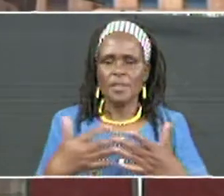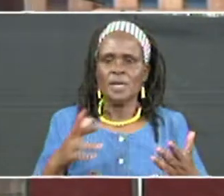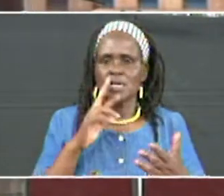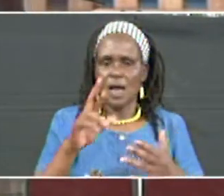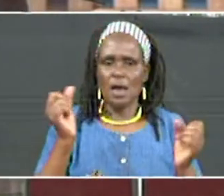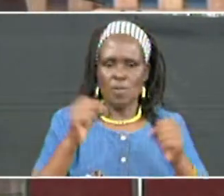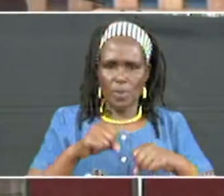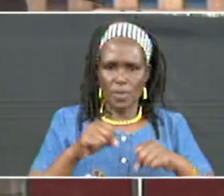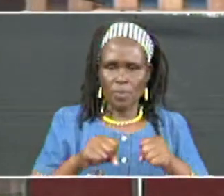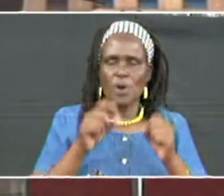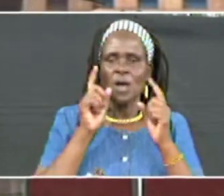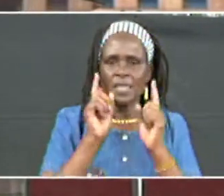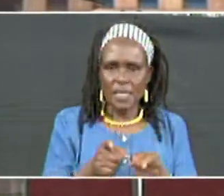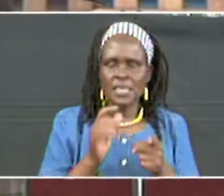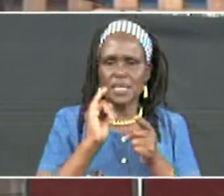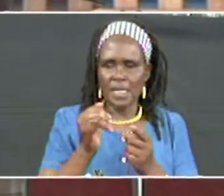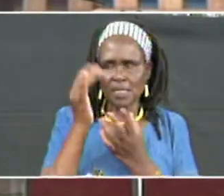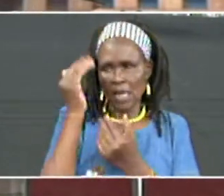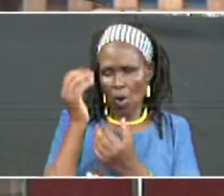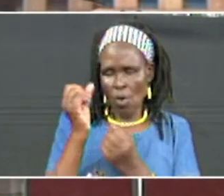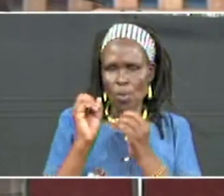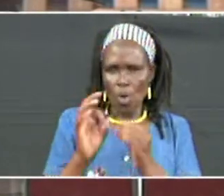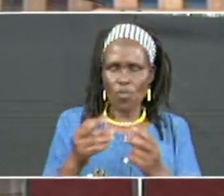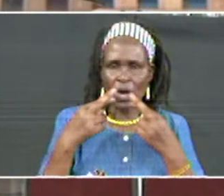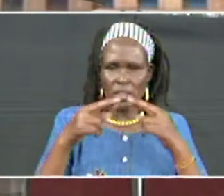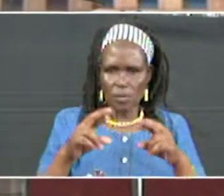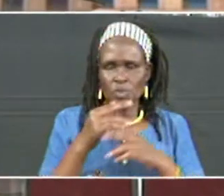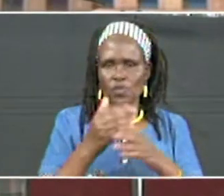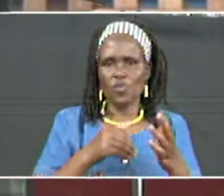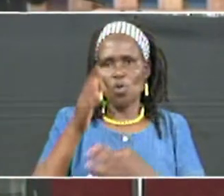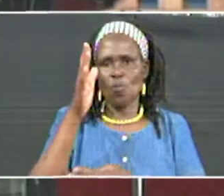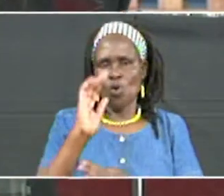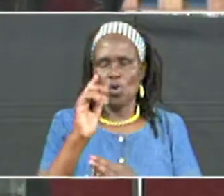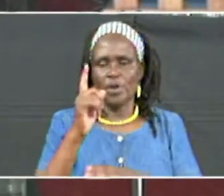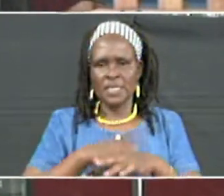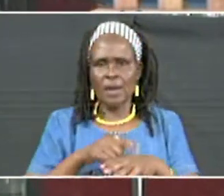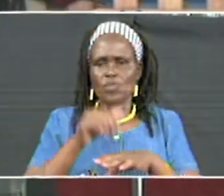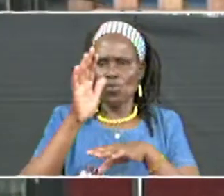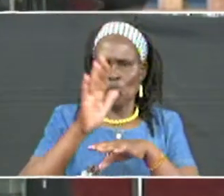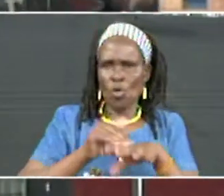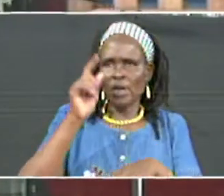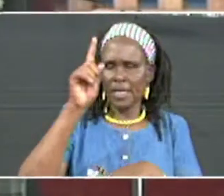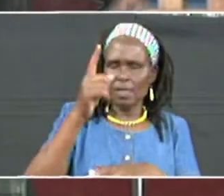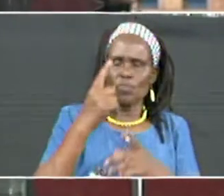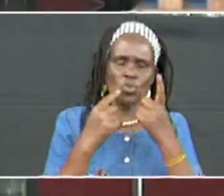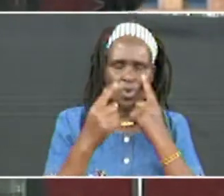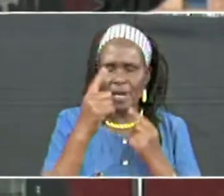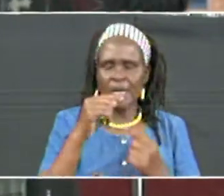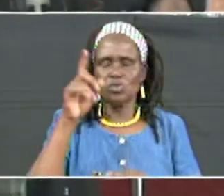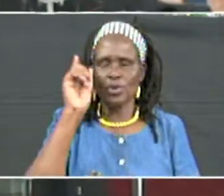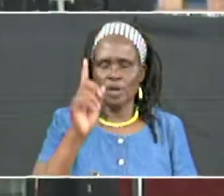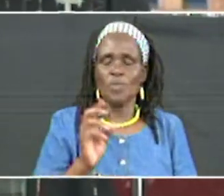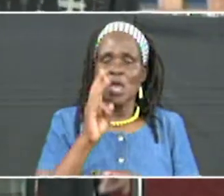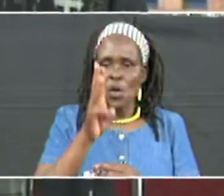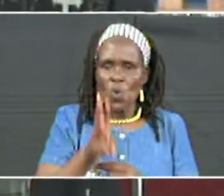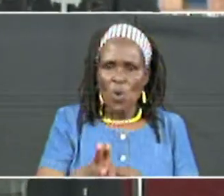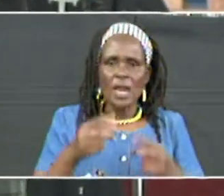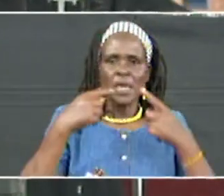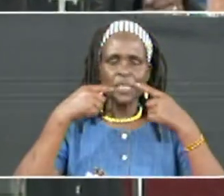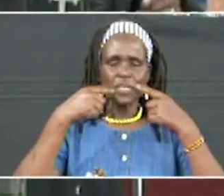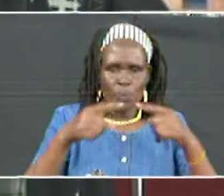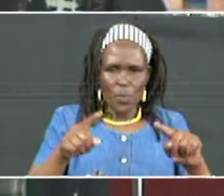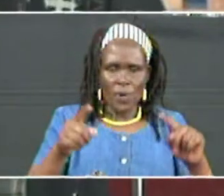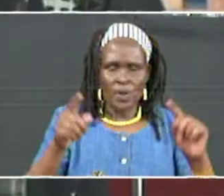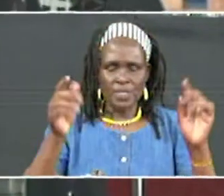This is the hope of a response from God, that when you call on him, when you cry to him, he will respond and say,